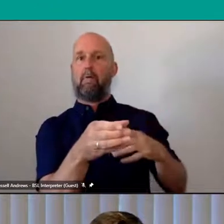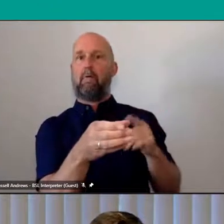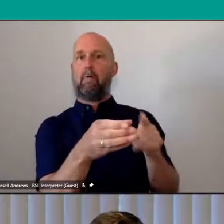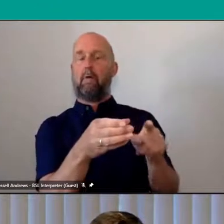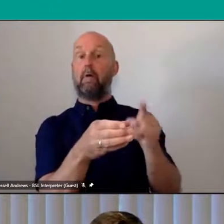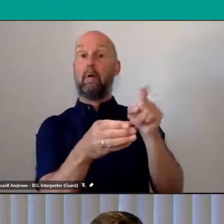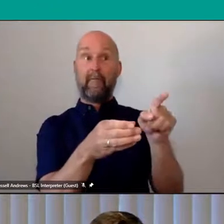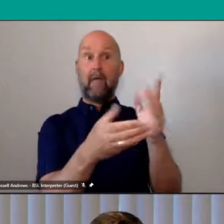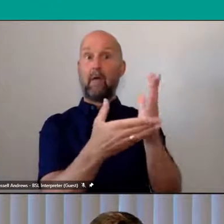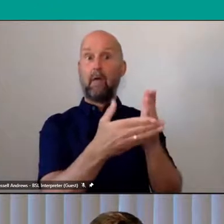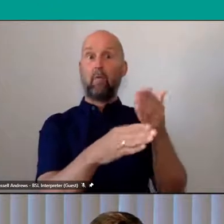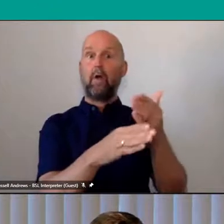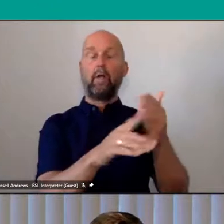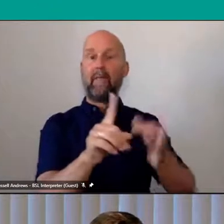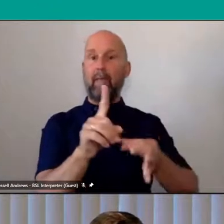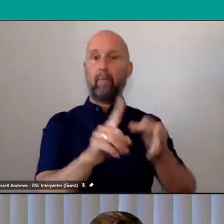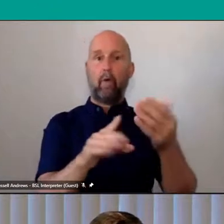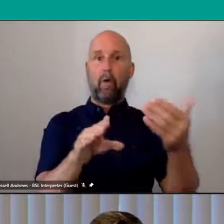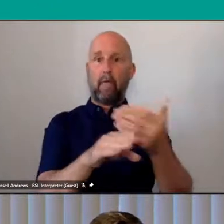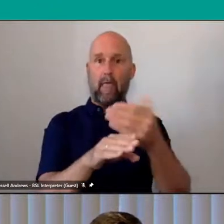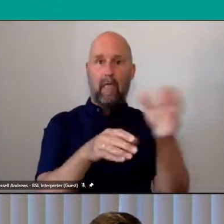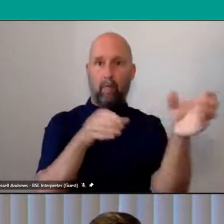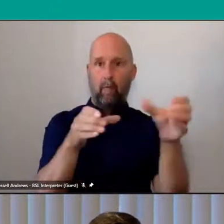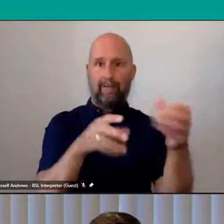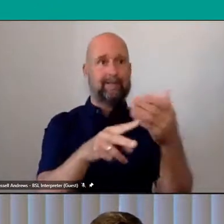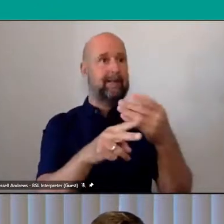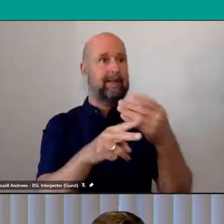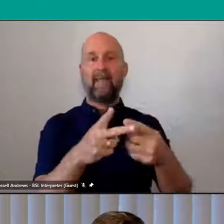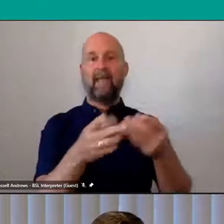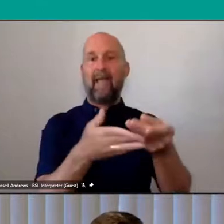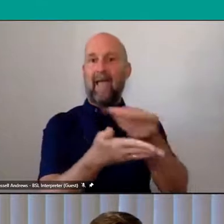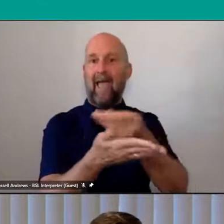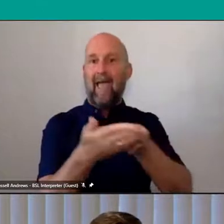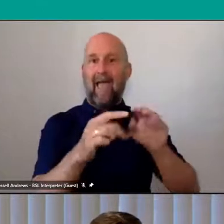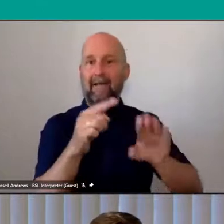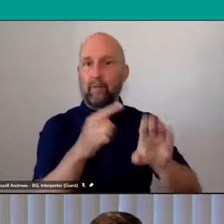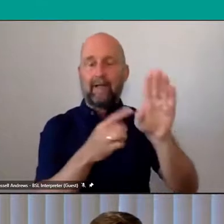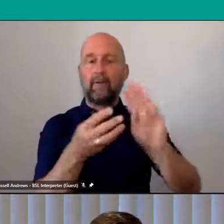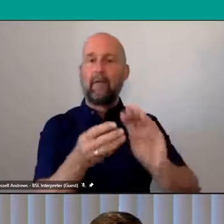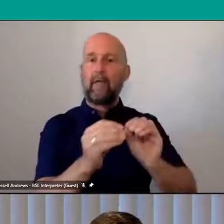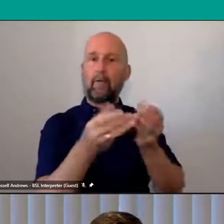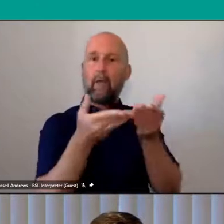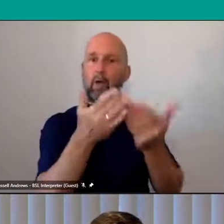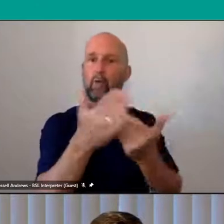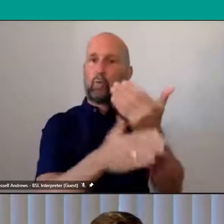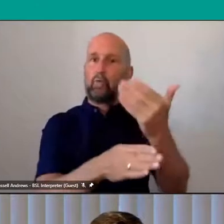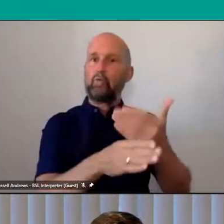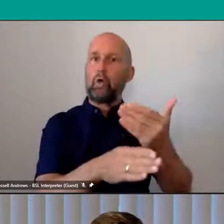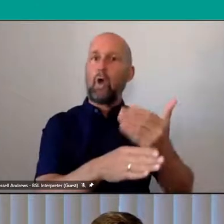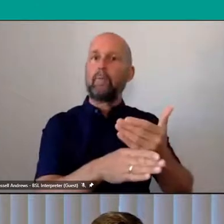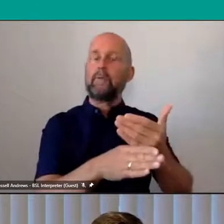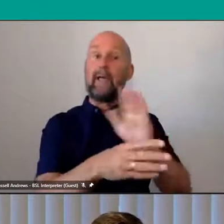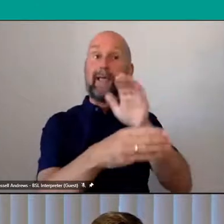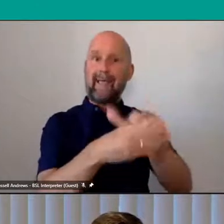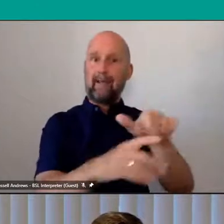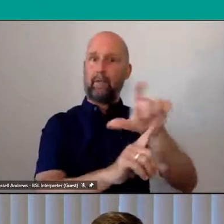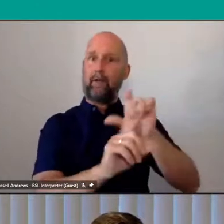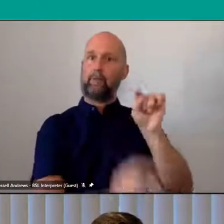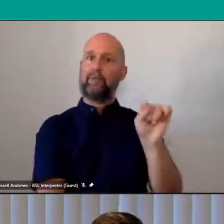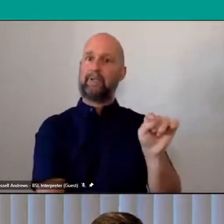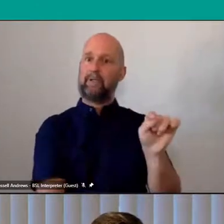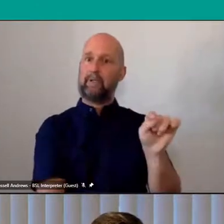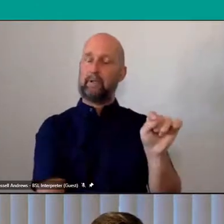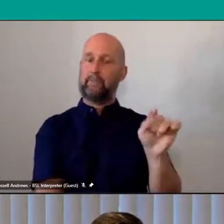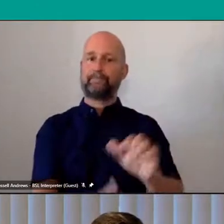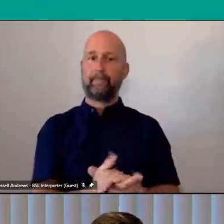improve employability and enterprise possibilities and create jobs directly in communities. So